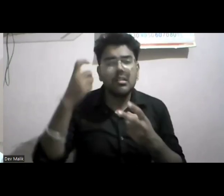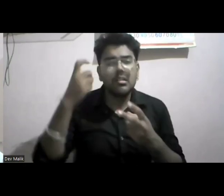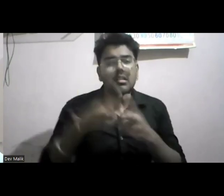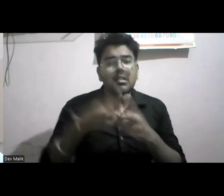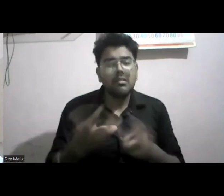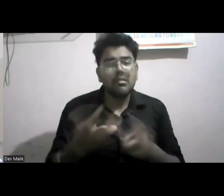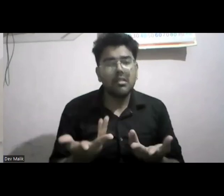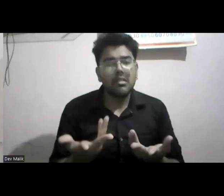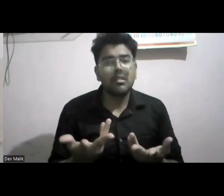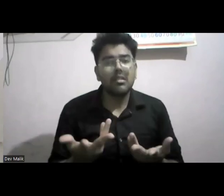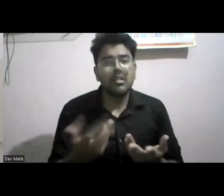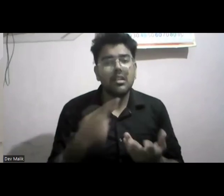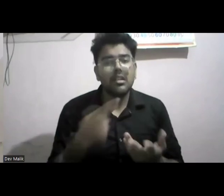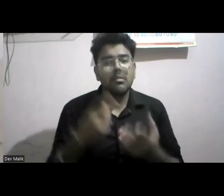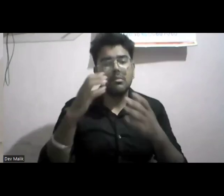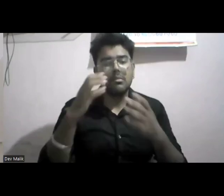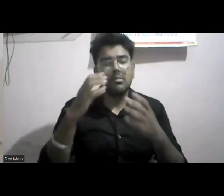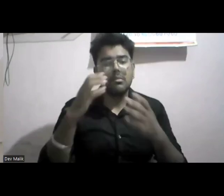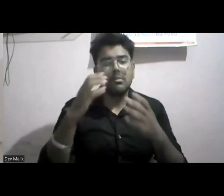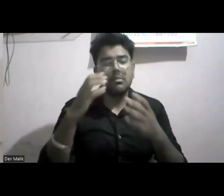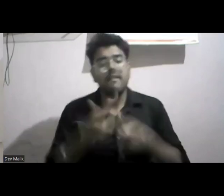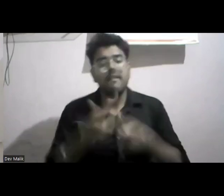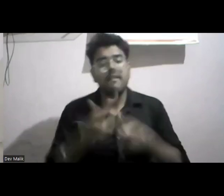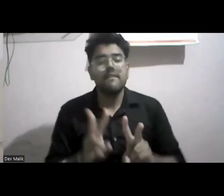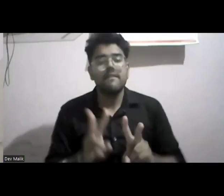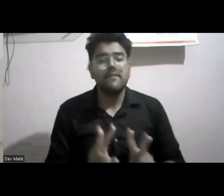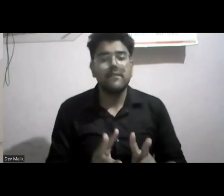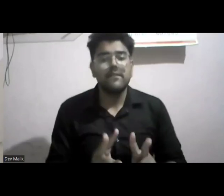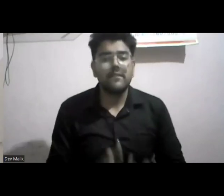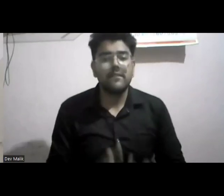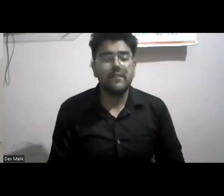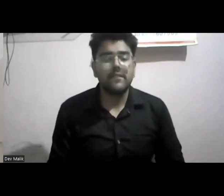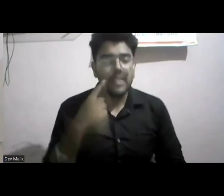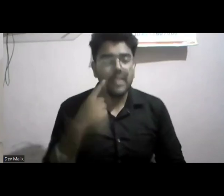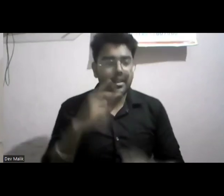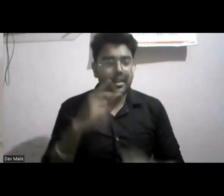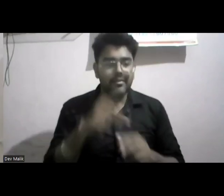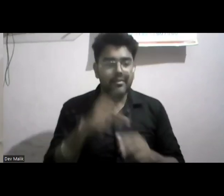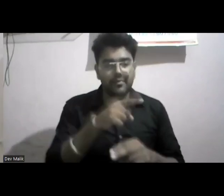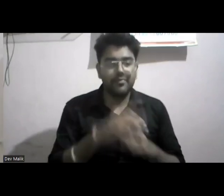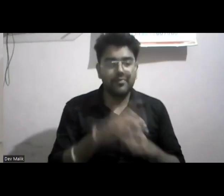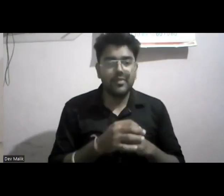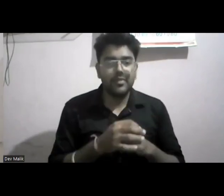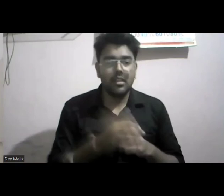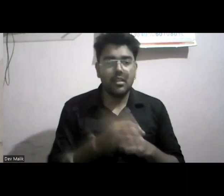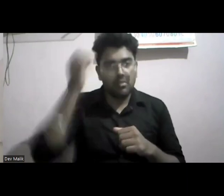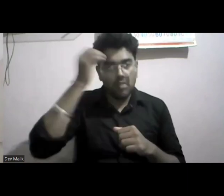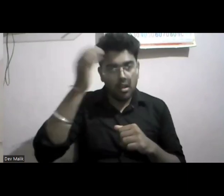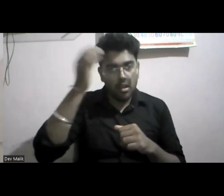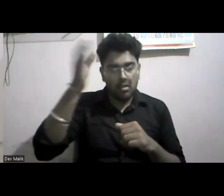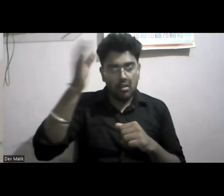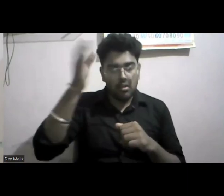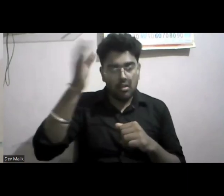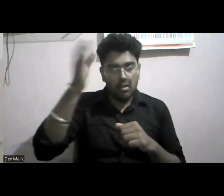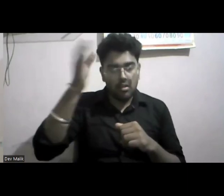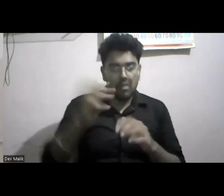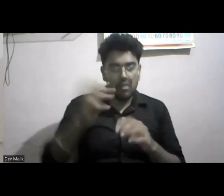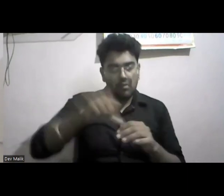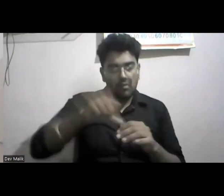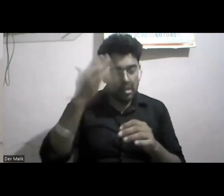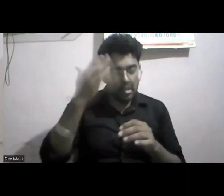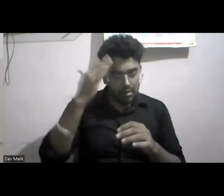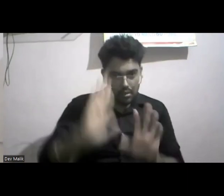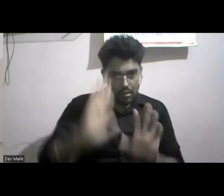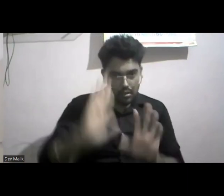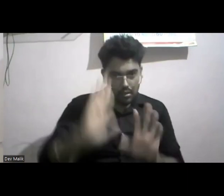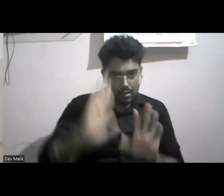cycle. Even if they want to come out from it, and even if they are aware of the behavior they are depicting,